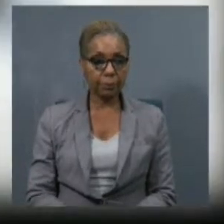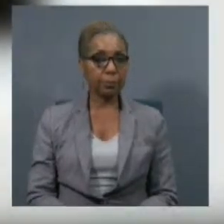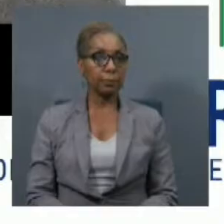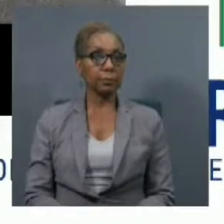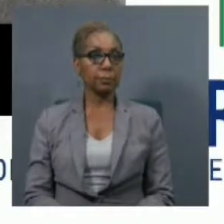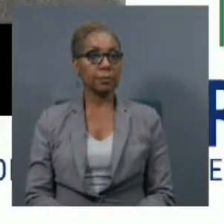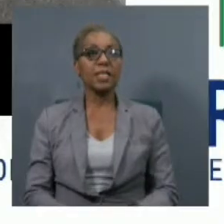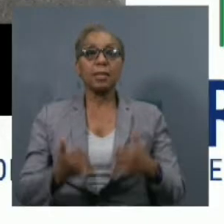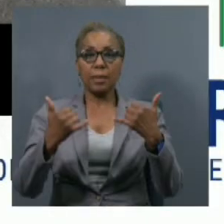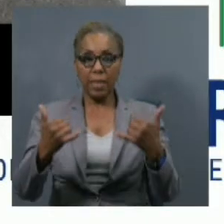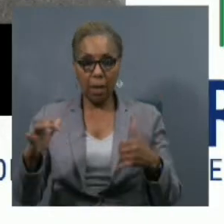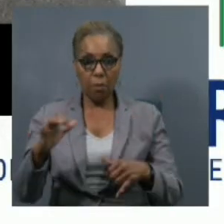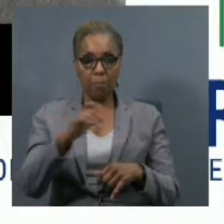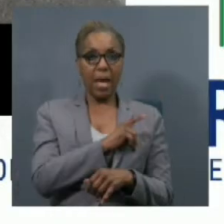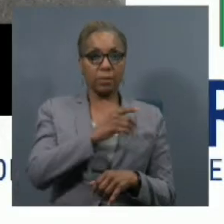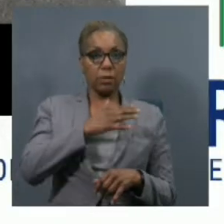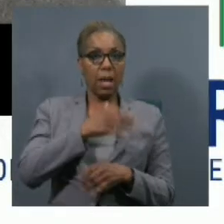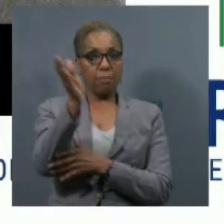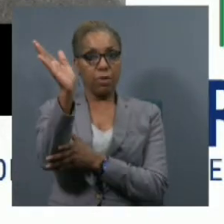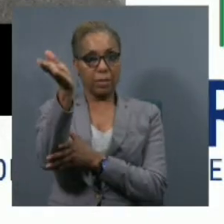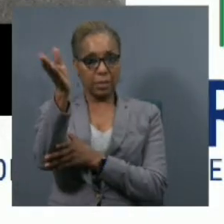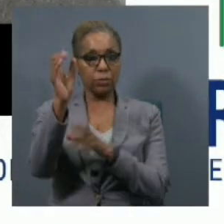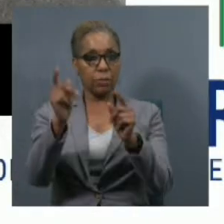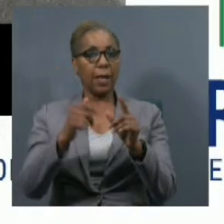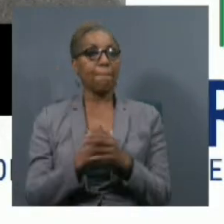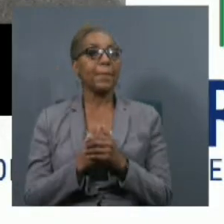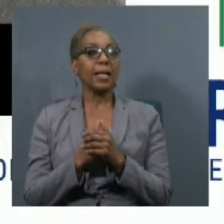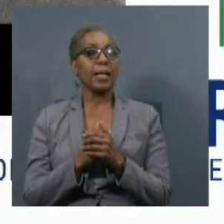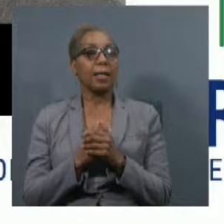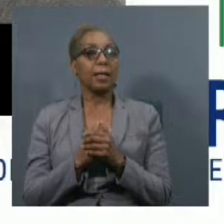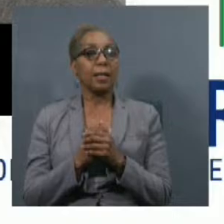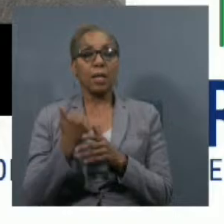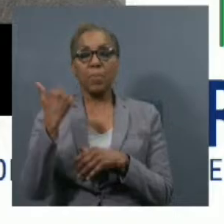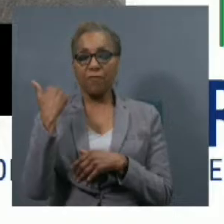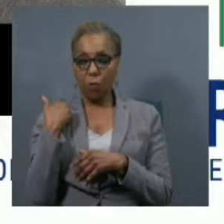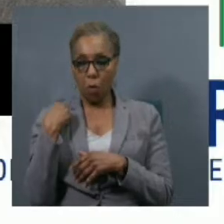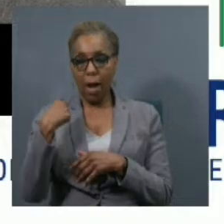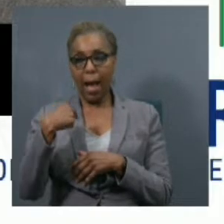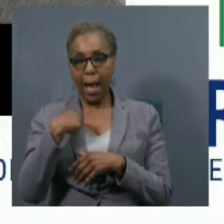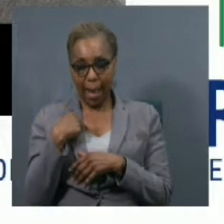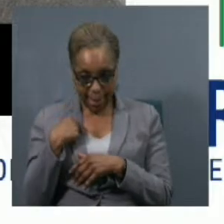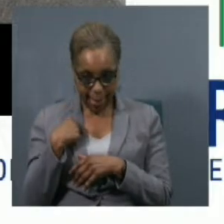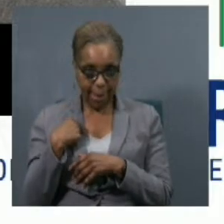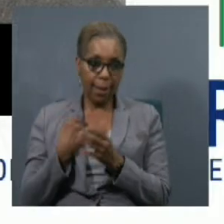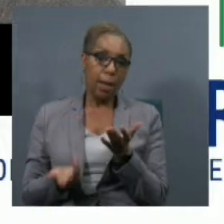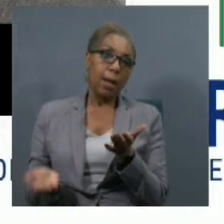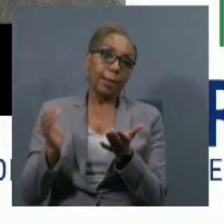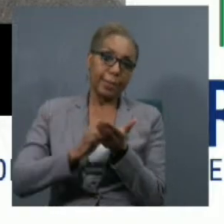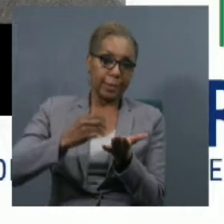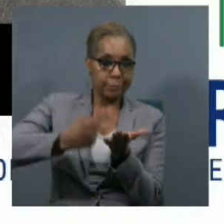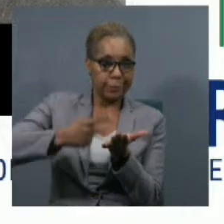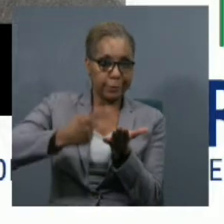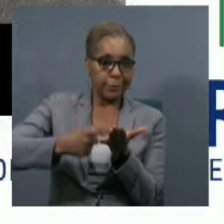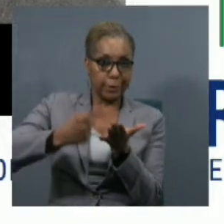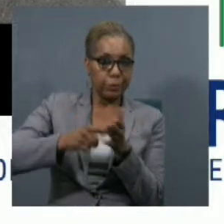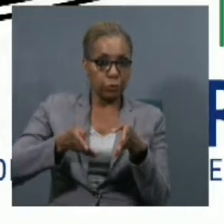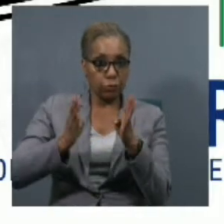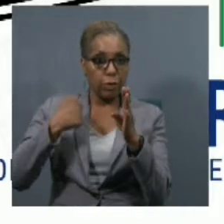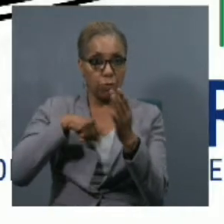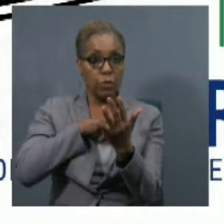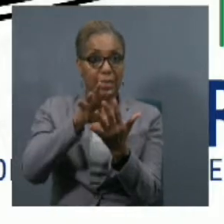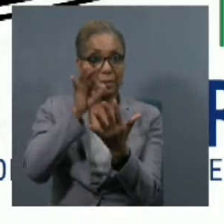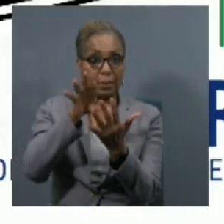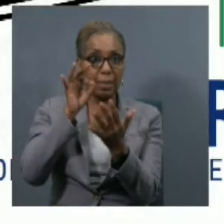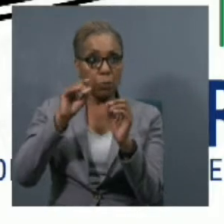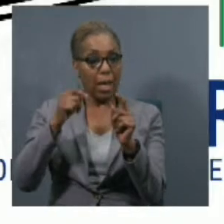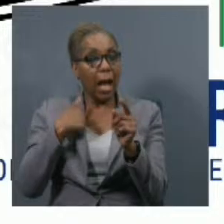And then going back to my presentation. So before I go through those projects, the streets that we selected, I want to